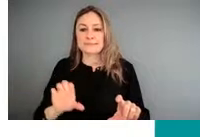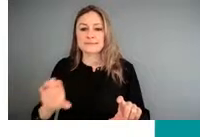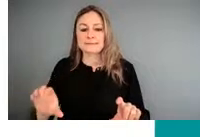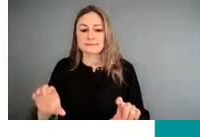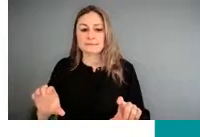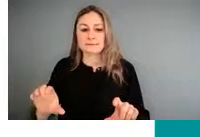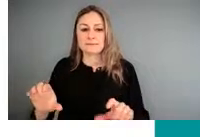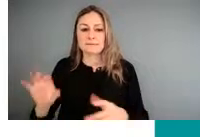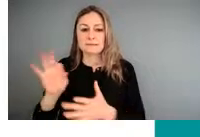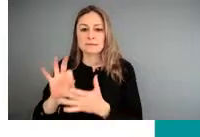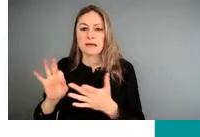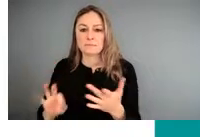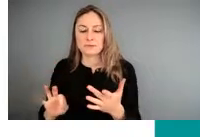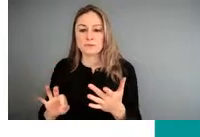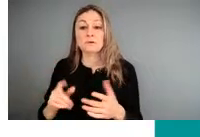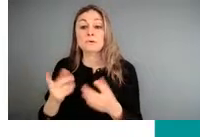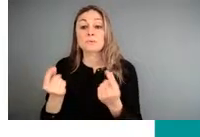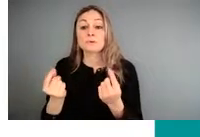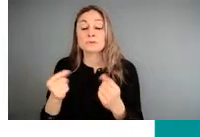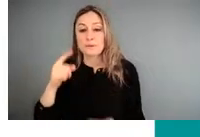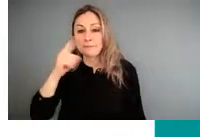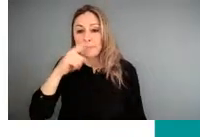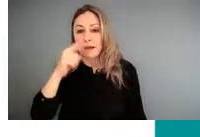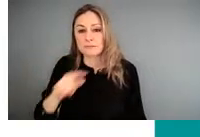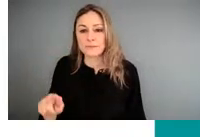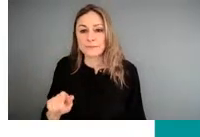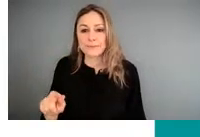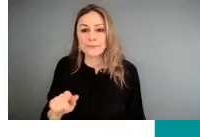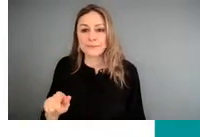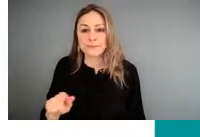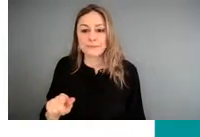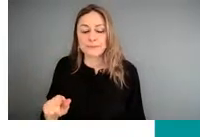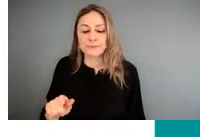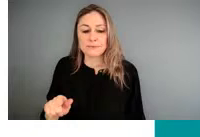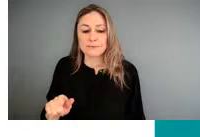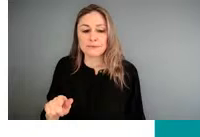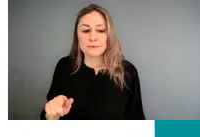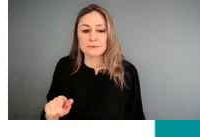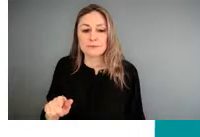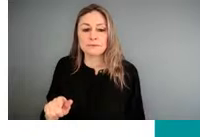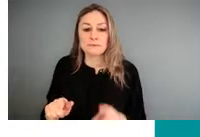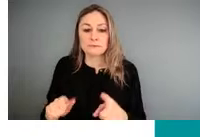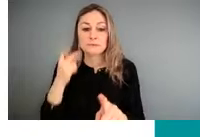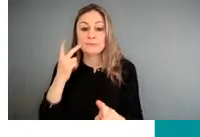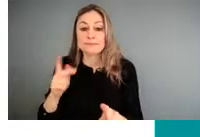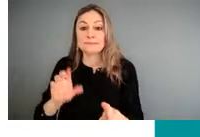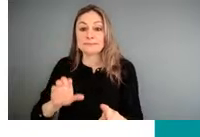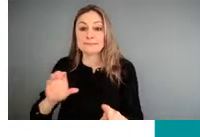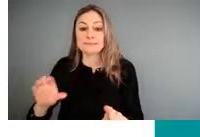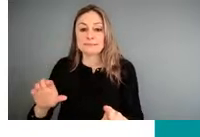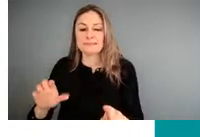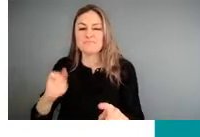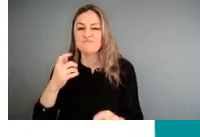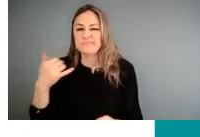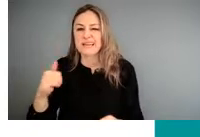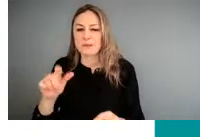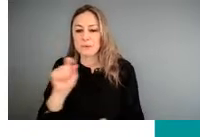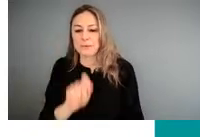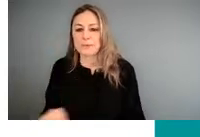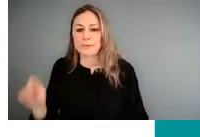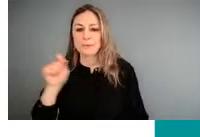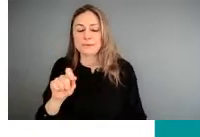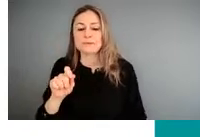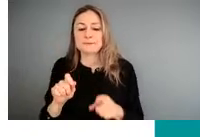the menu, hover your mouse over the bottom middle of the screen. A square CC icon towards the right side of the